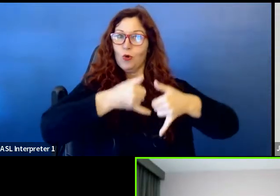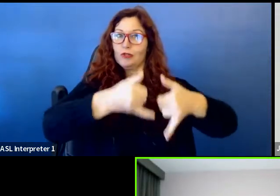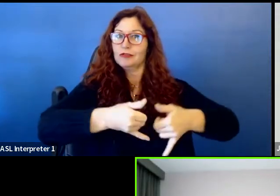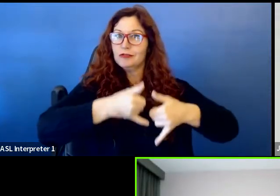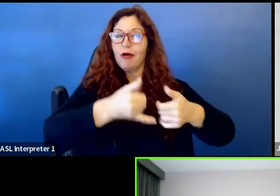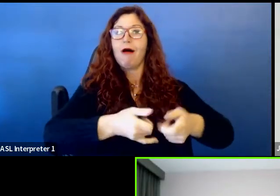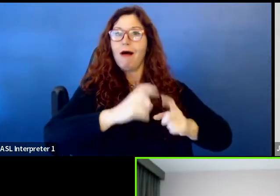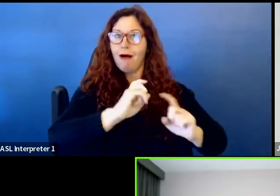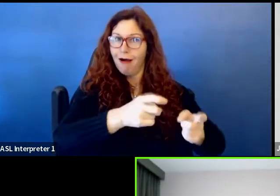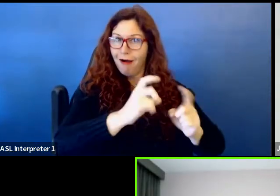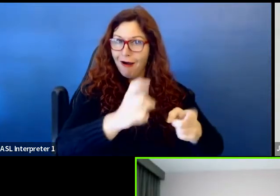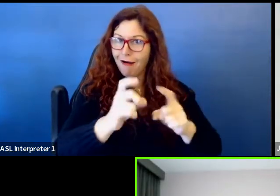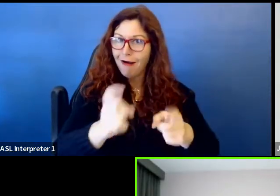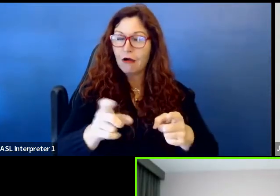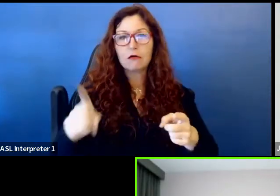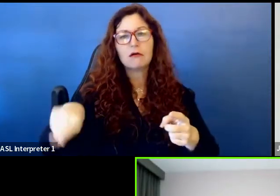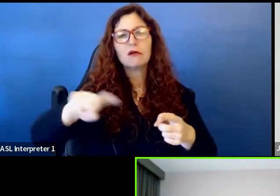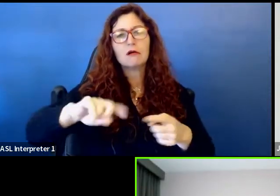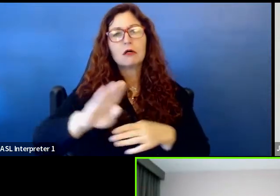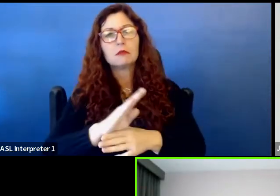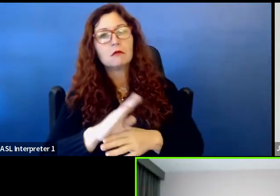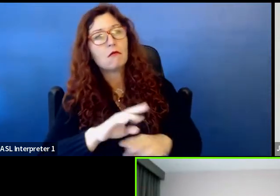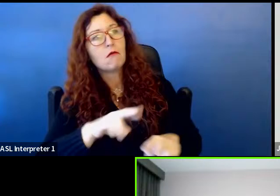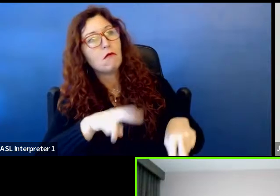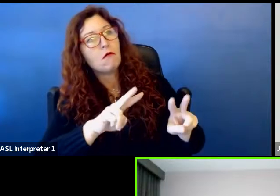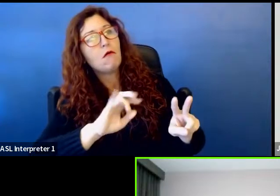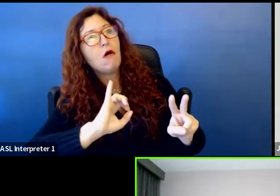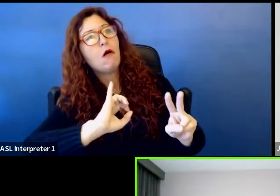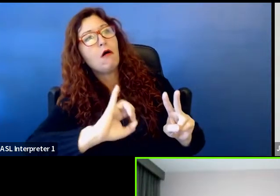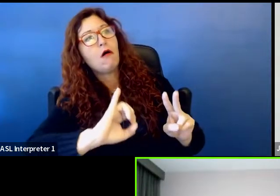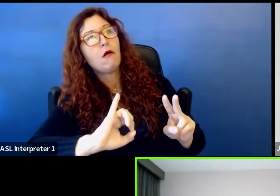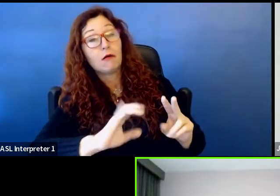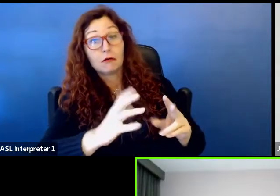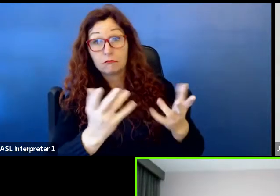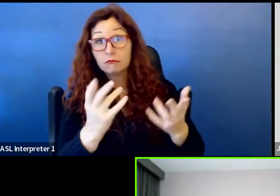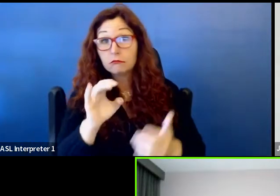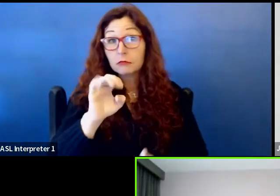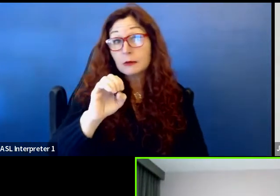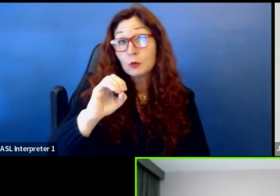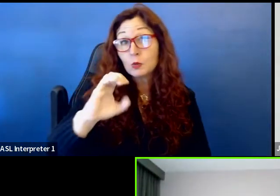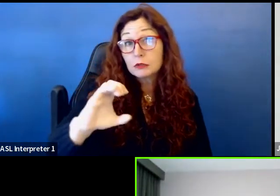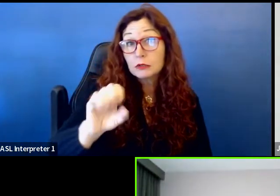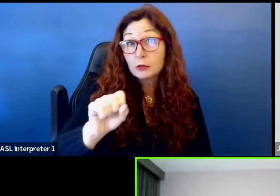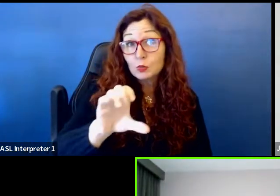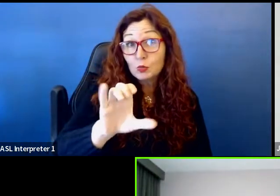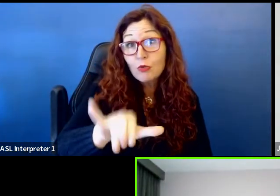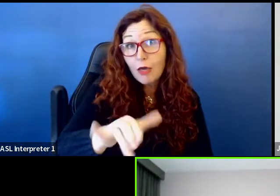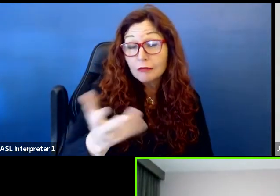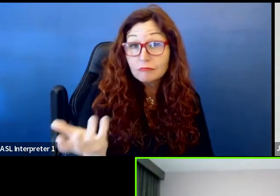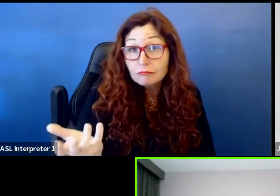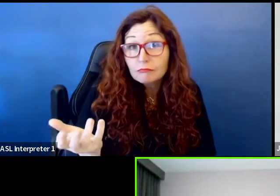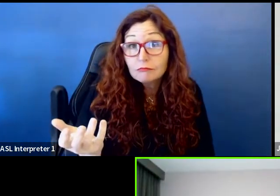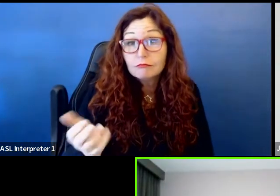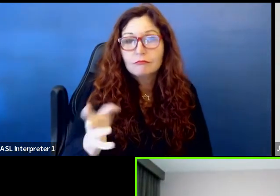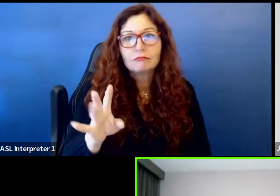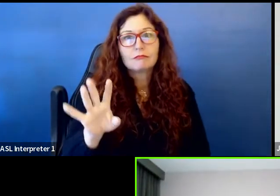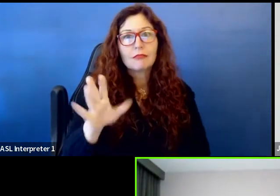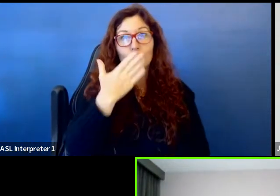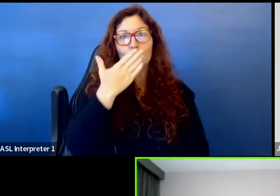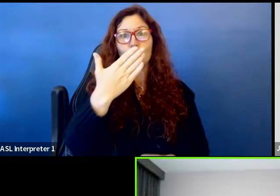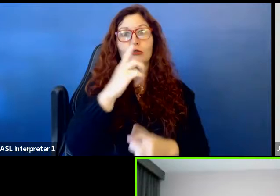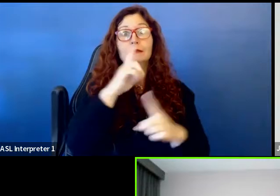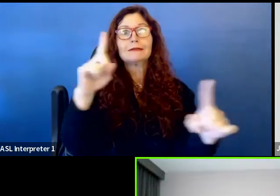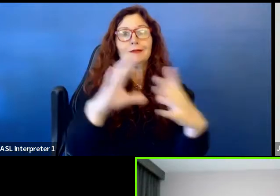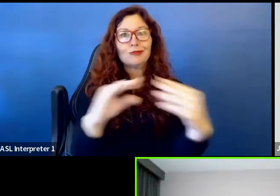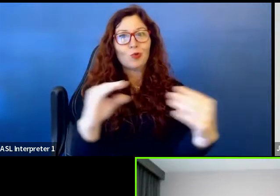industry we think this is the sort of thing that the eeoc could do use your bullet pulpit uh to show how you